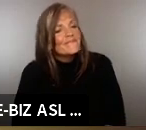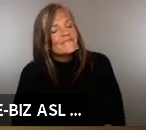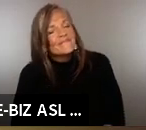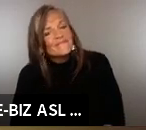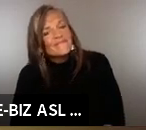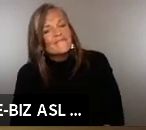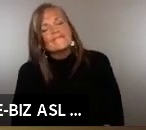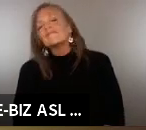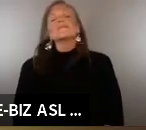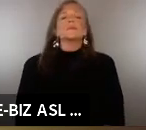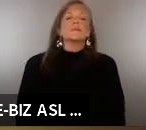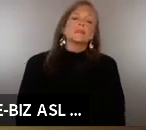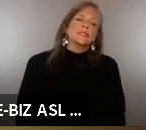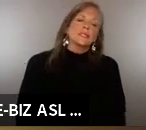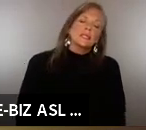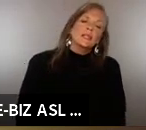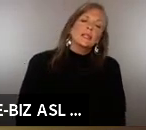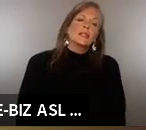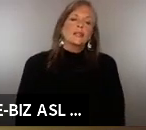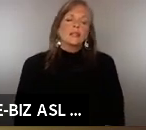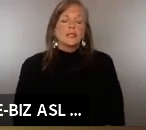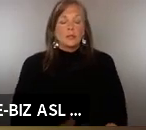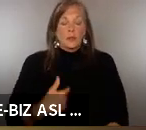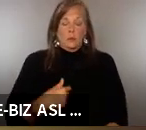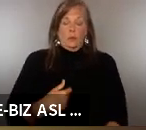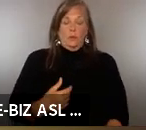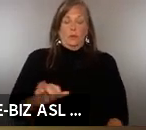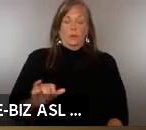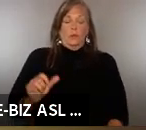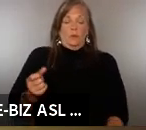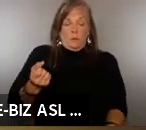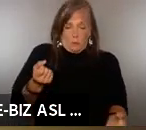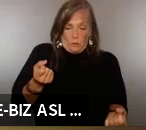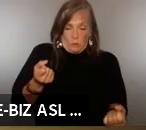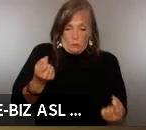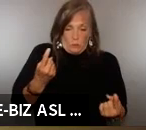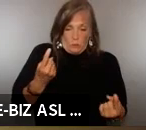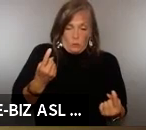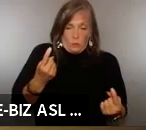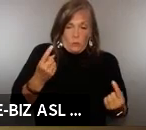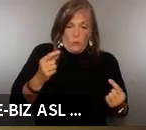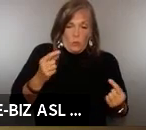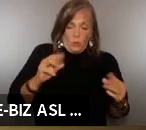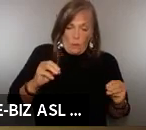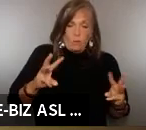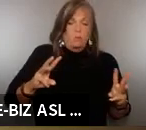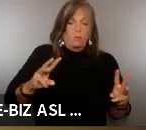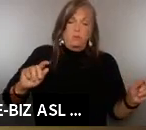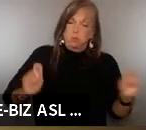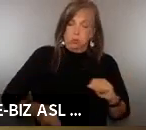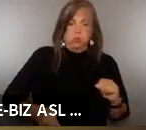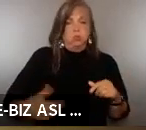it's been an eye-opener, most definitely. Well, and it sounds to me, too,